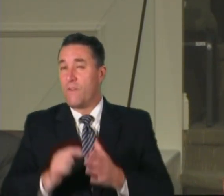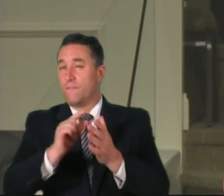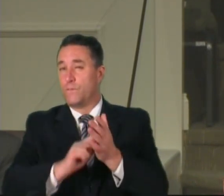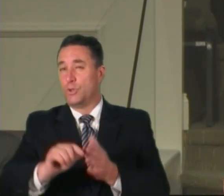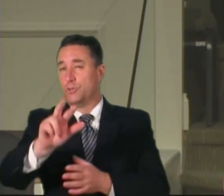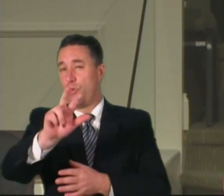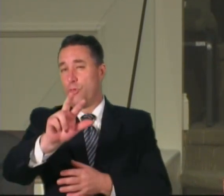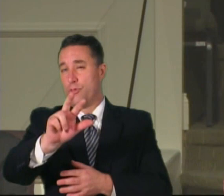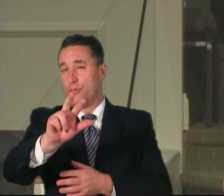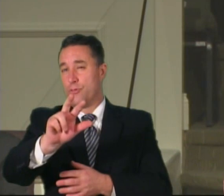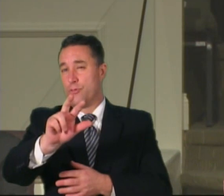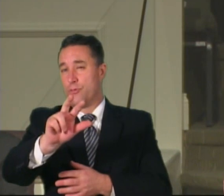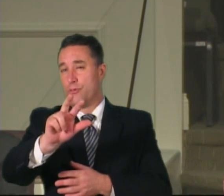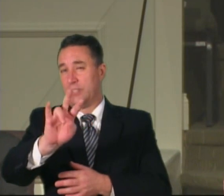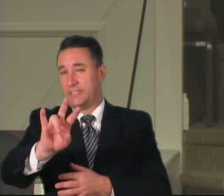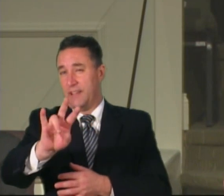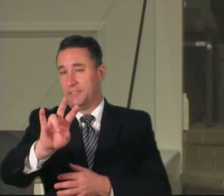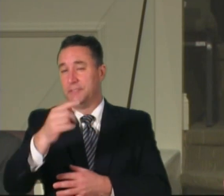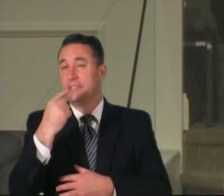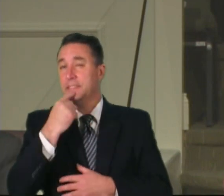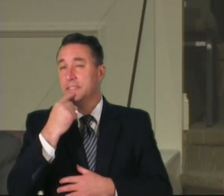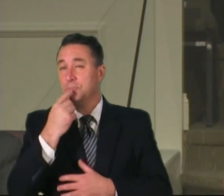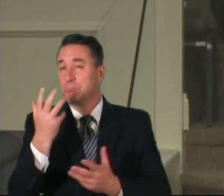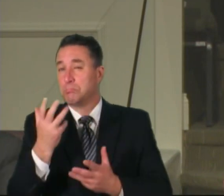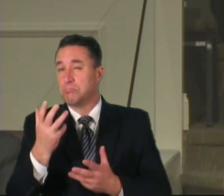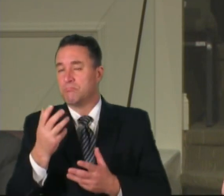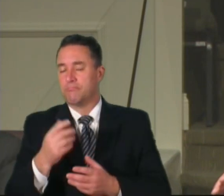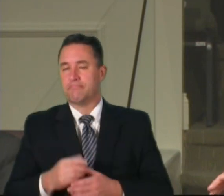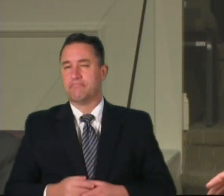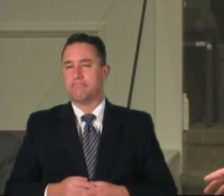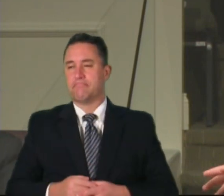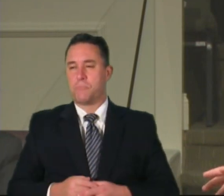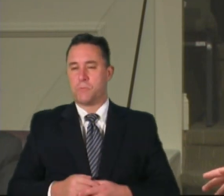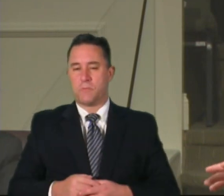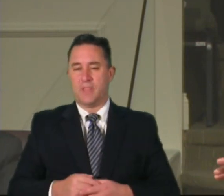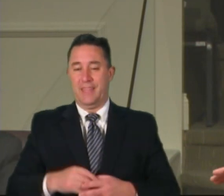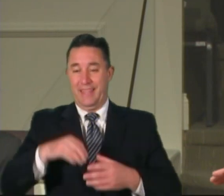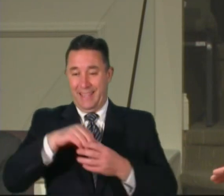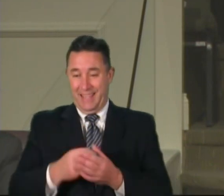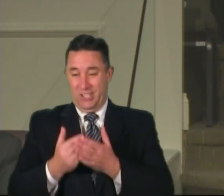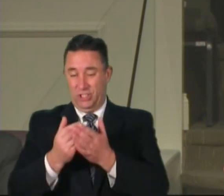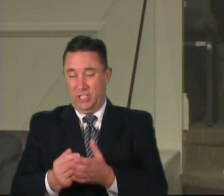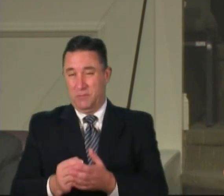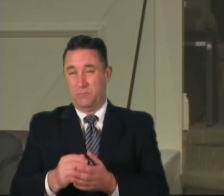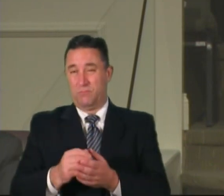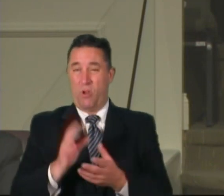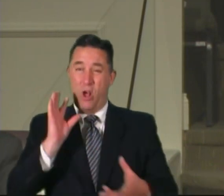number 37, the Bible says, and there were in all in the ship